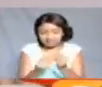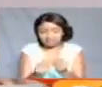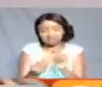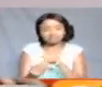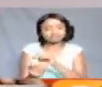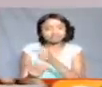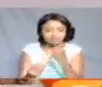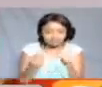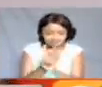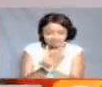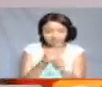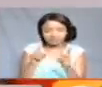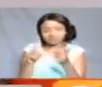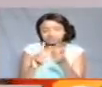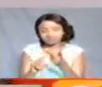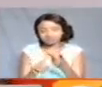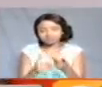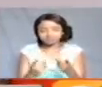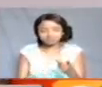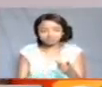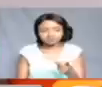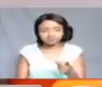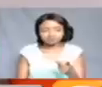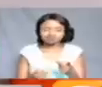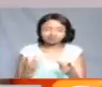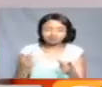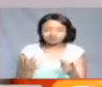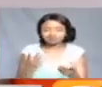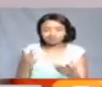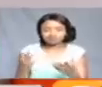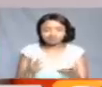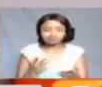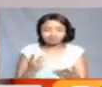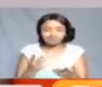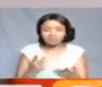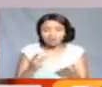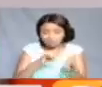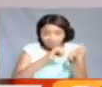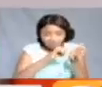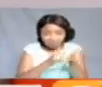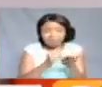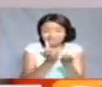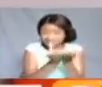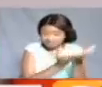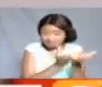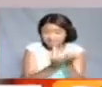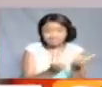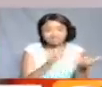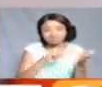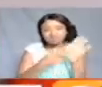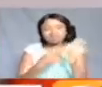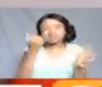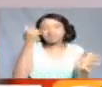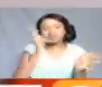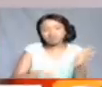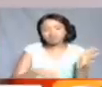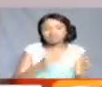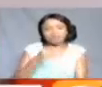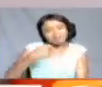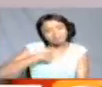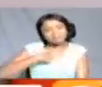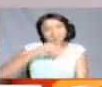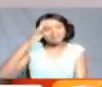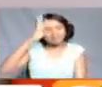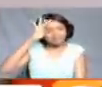another element of it. What else could you do? I mean, with brand commercialization, really, it's your creativity. It's